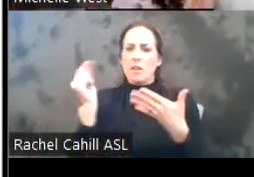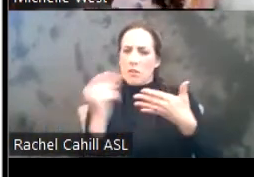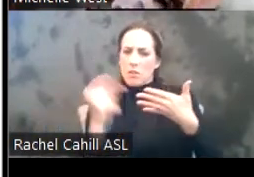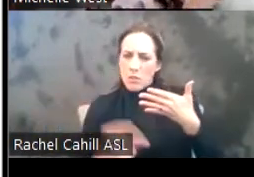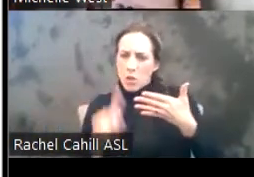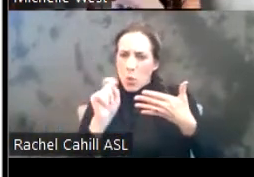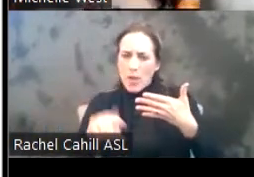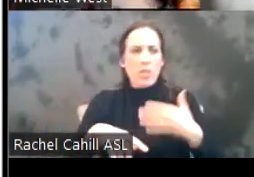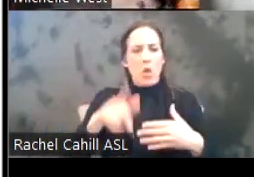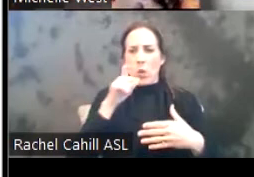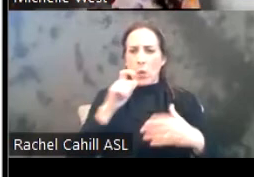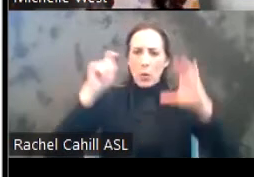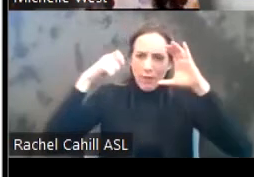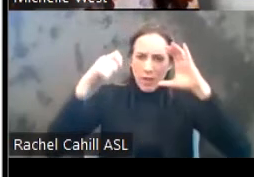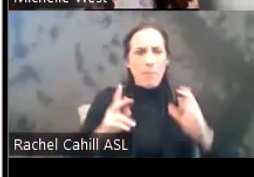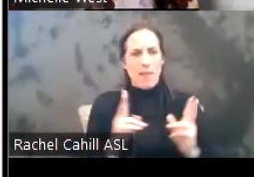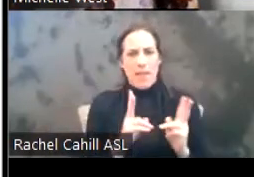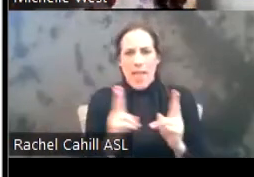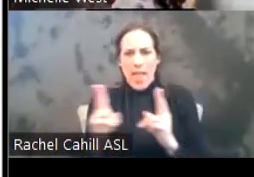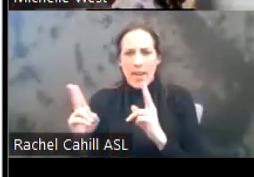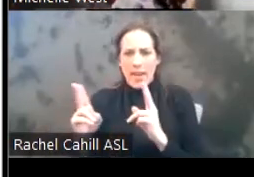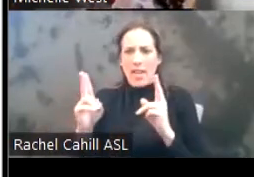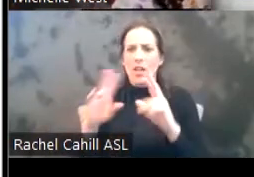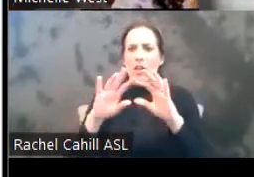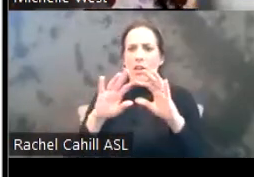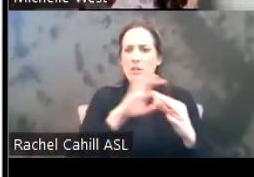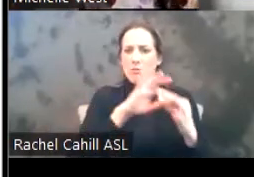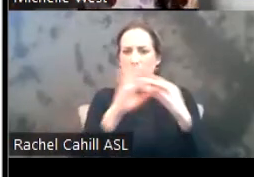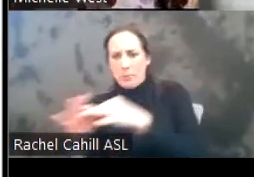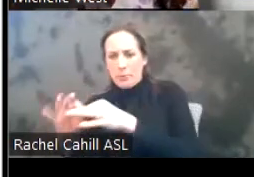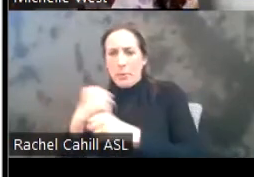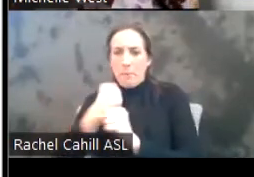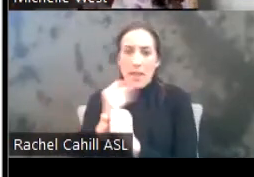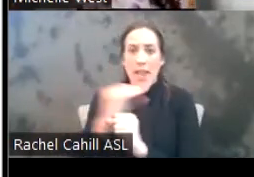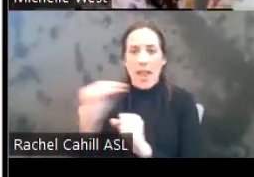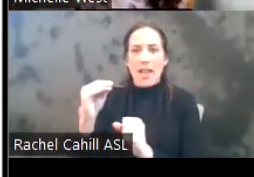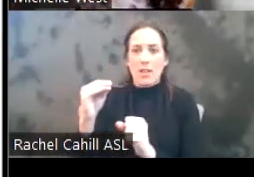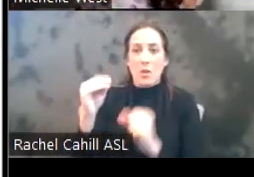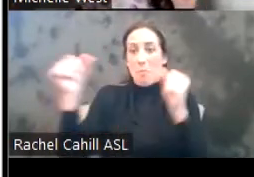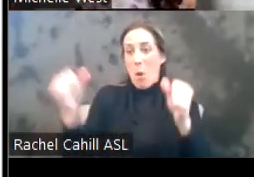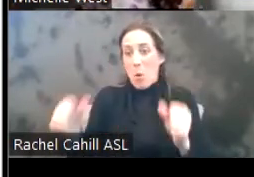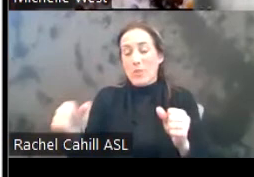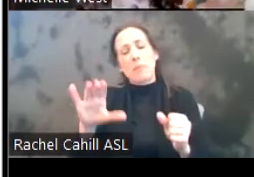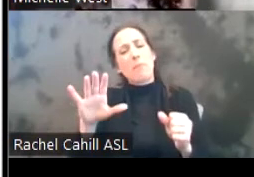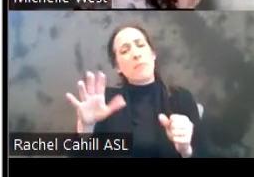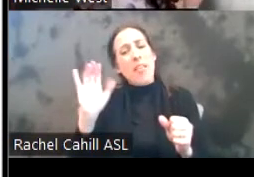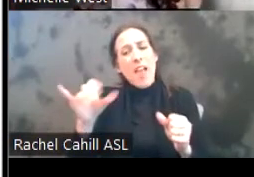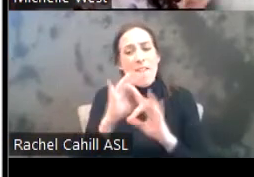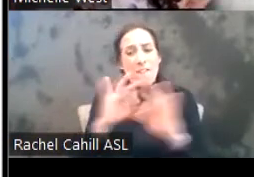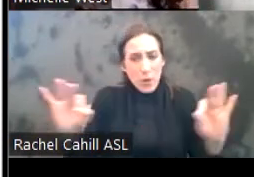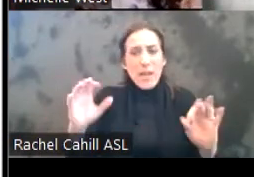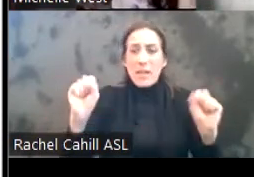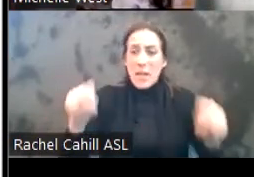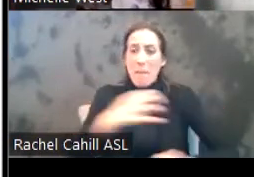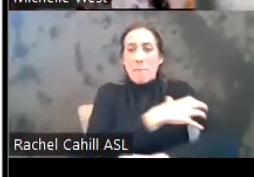then the agency will know how to post it, the TV or radio station. But that's a free way. It's very powerful. And people